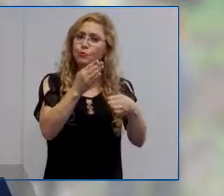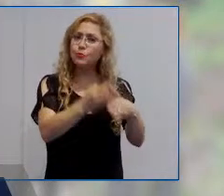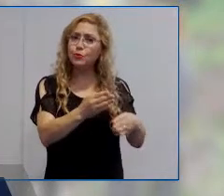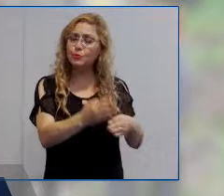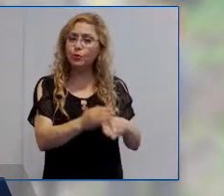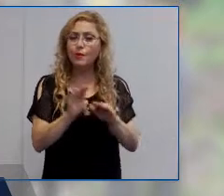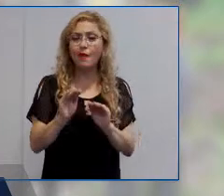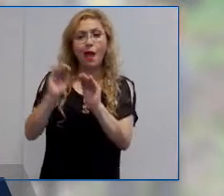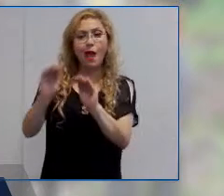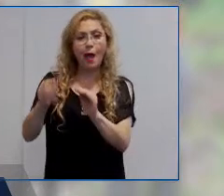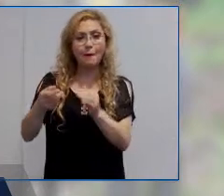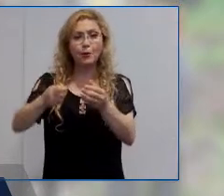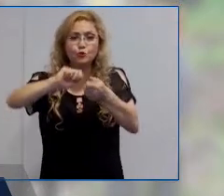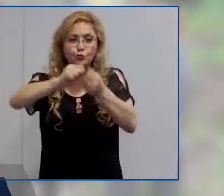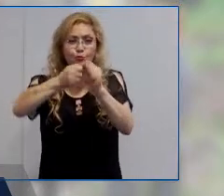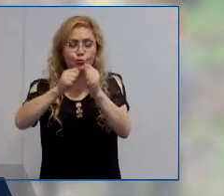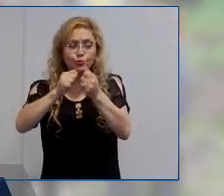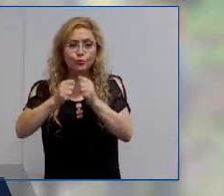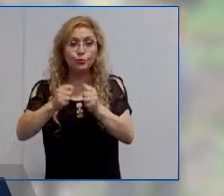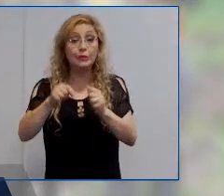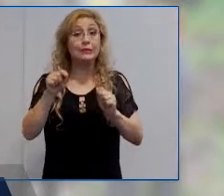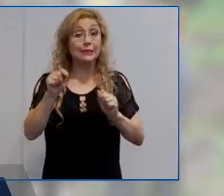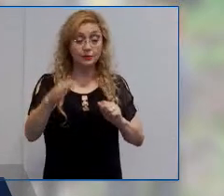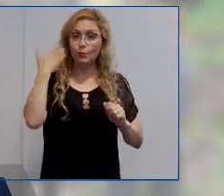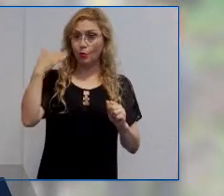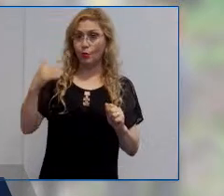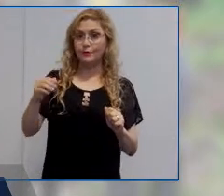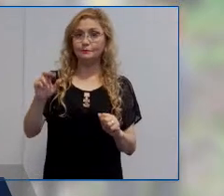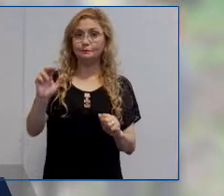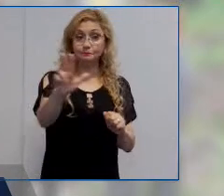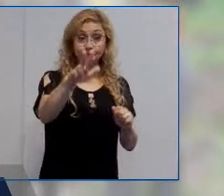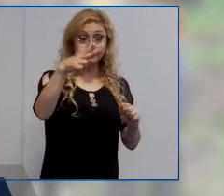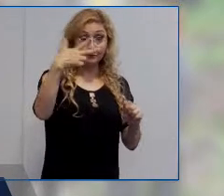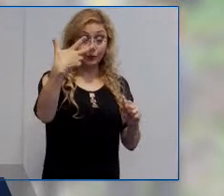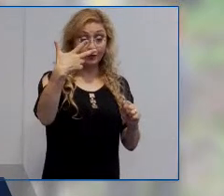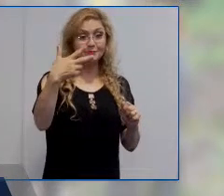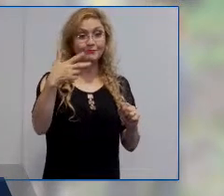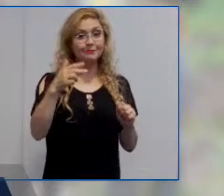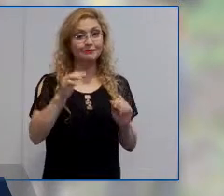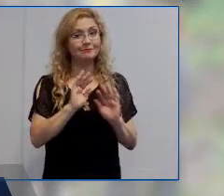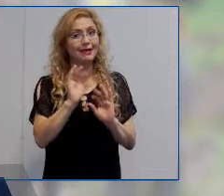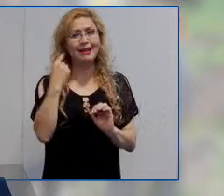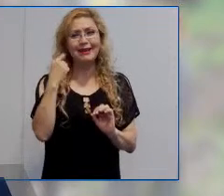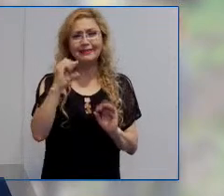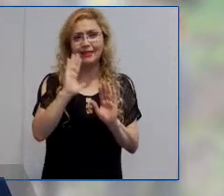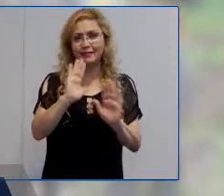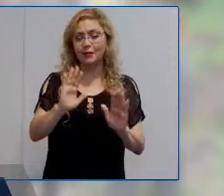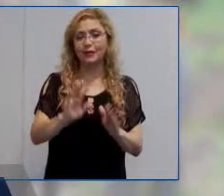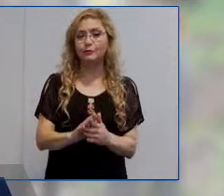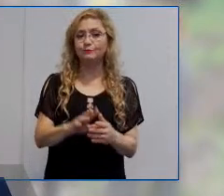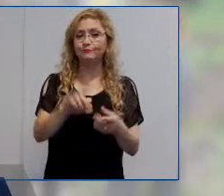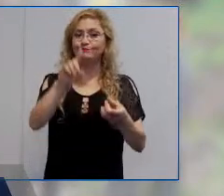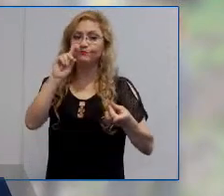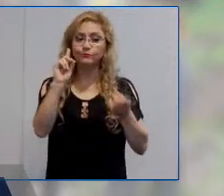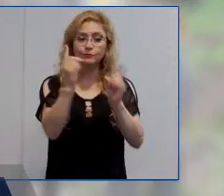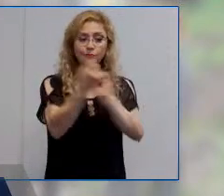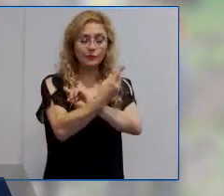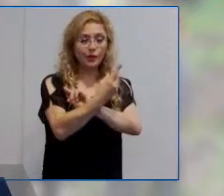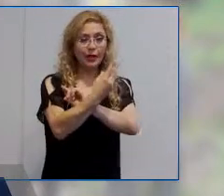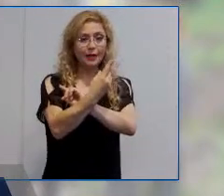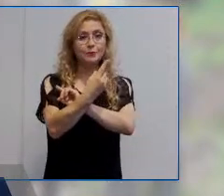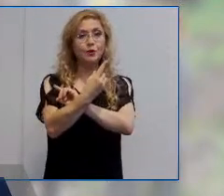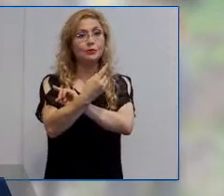wood dwellings, and supporting artisanal works, essential. and aid climate